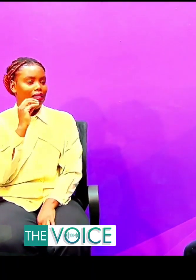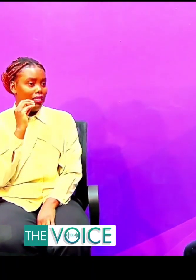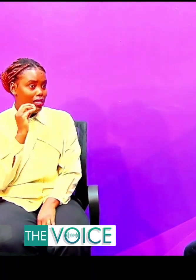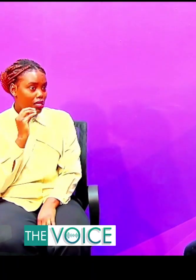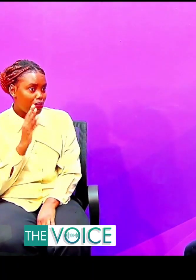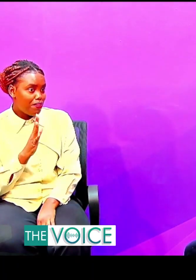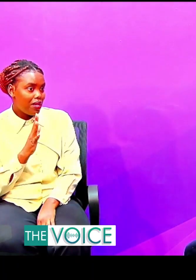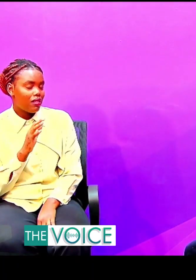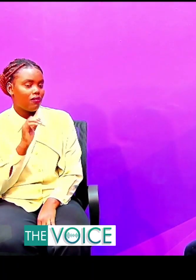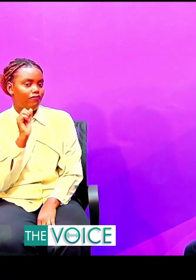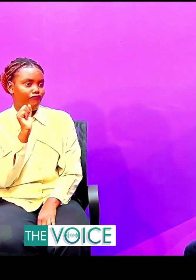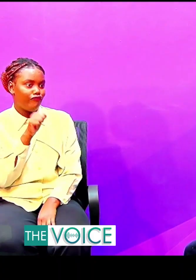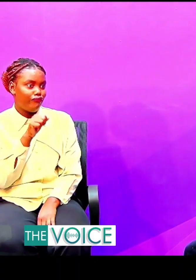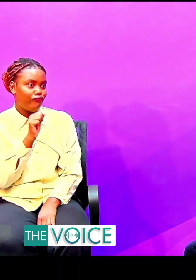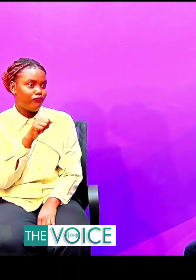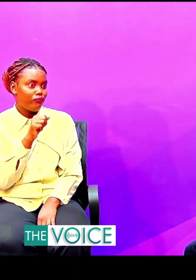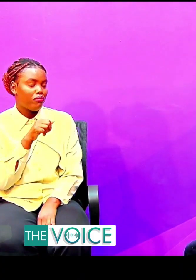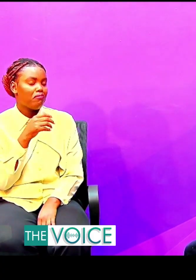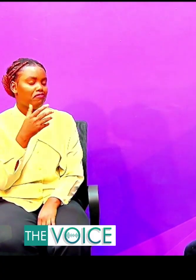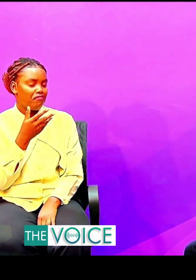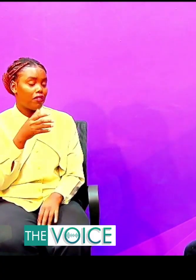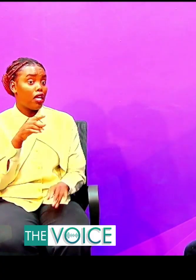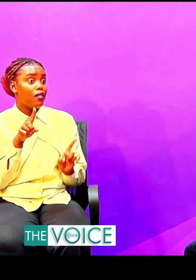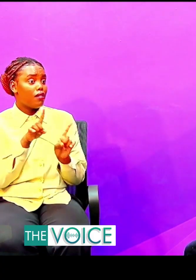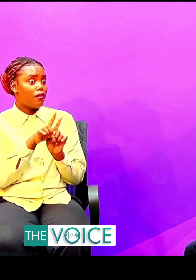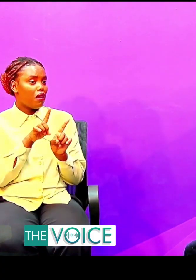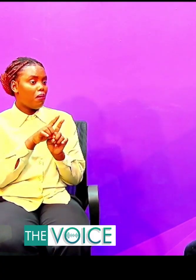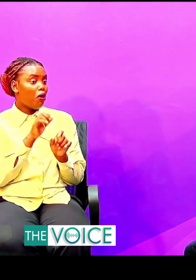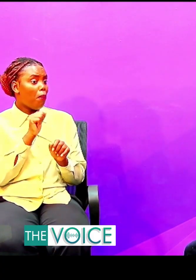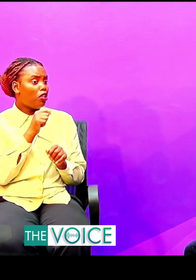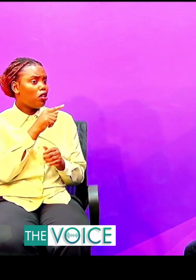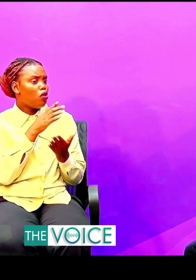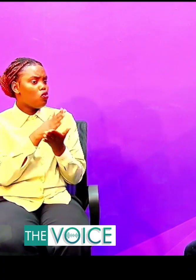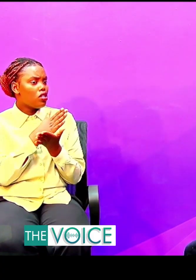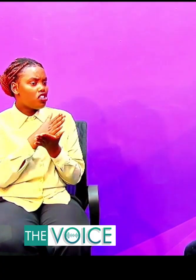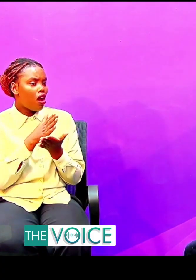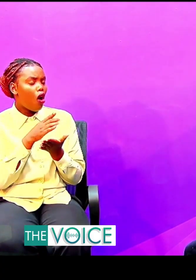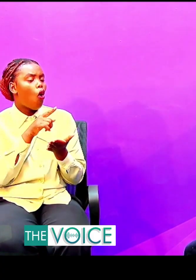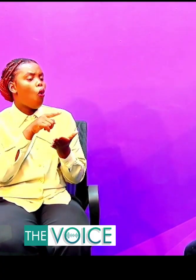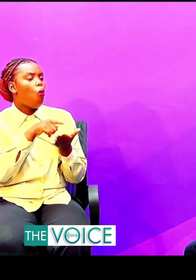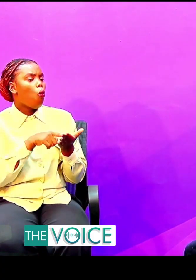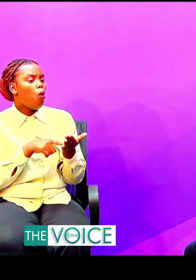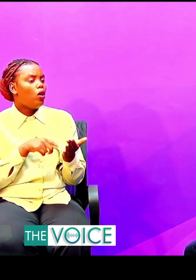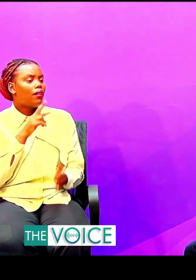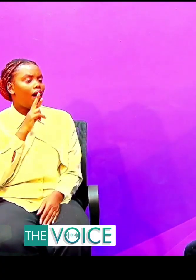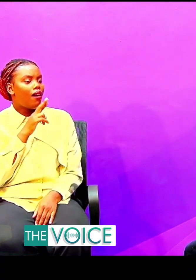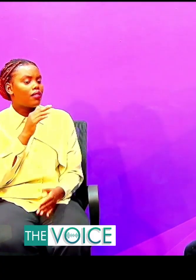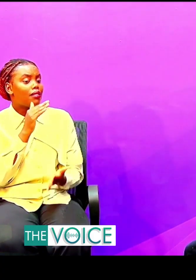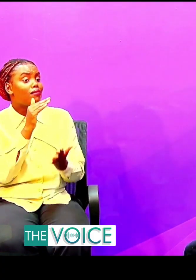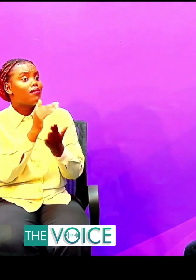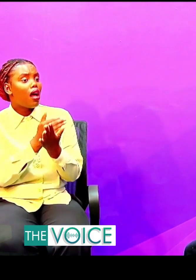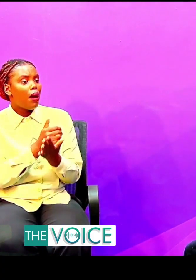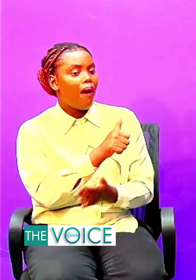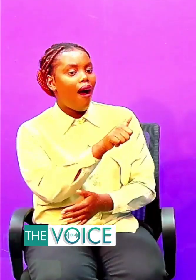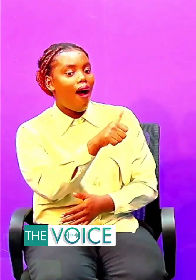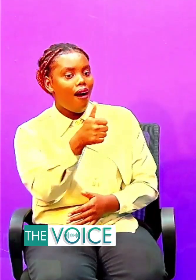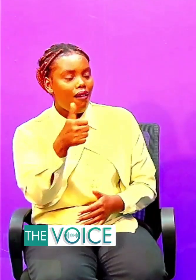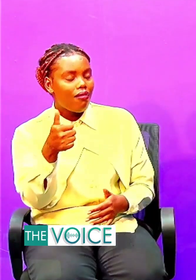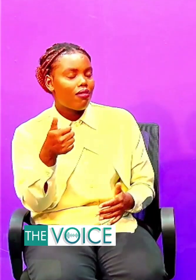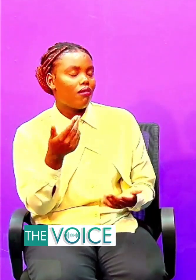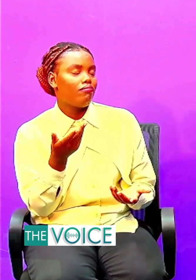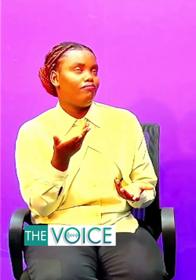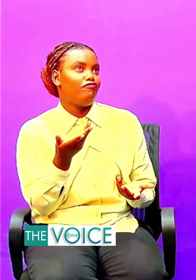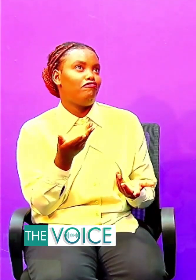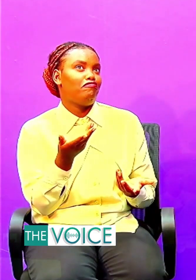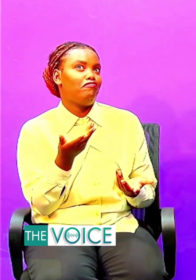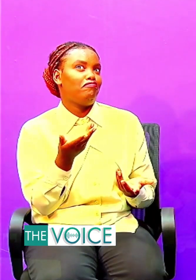the medicine for epilepsy is very expensive. And also, could you please share with us what exactly are